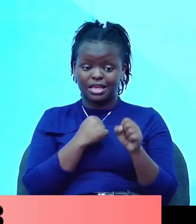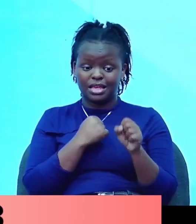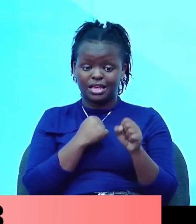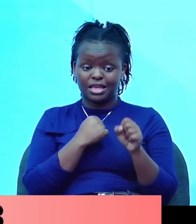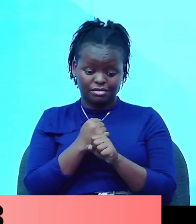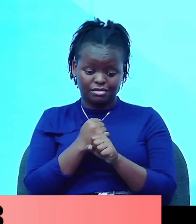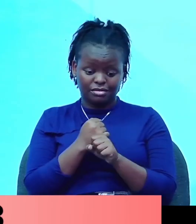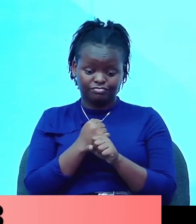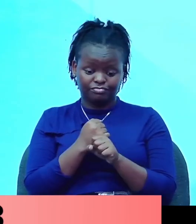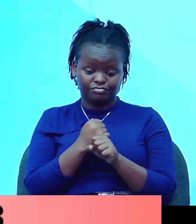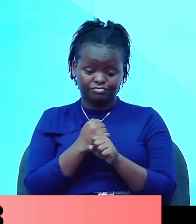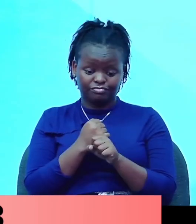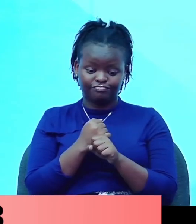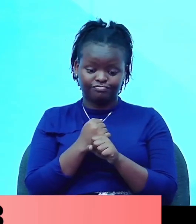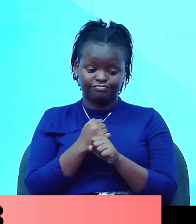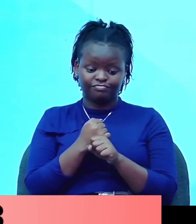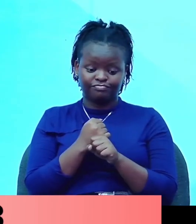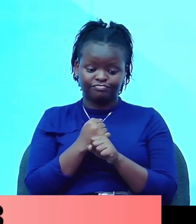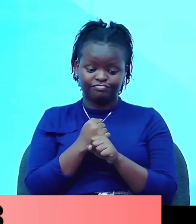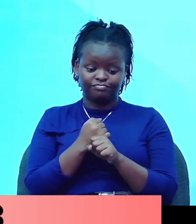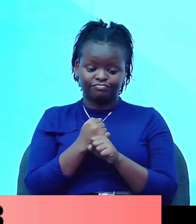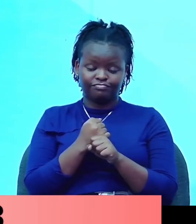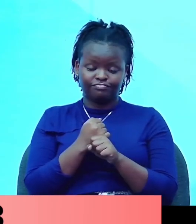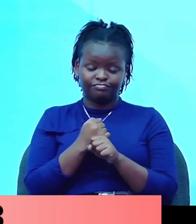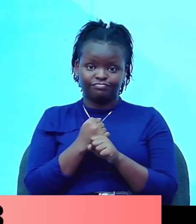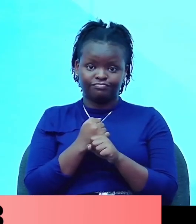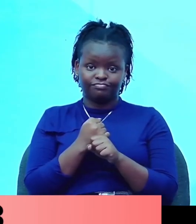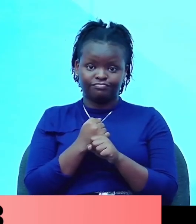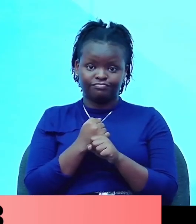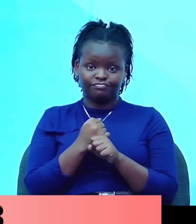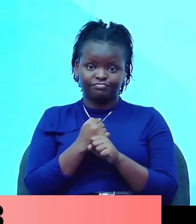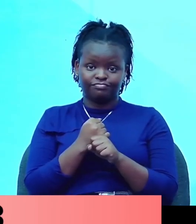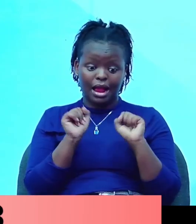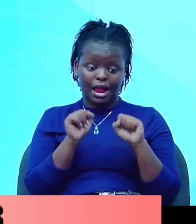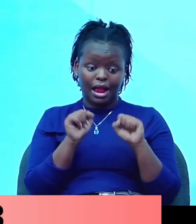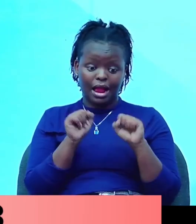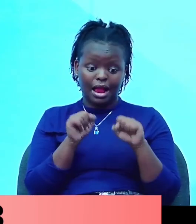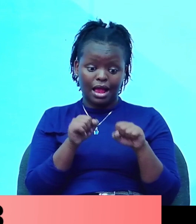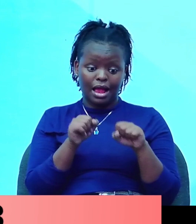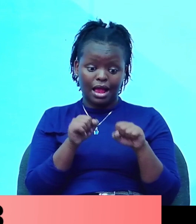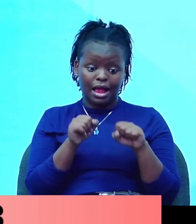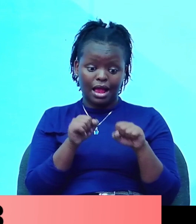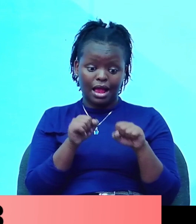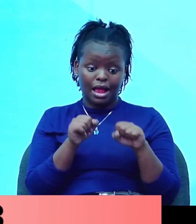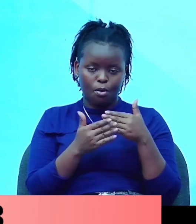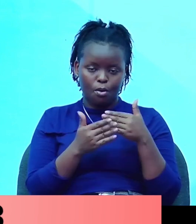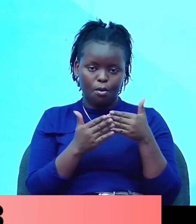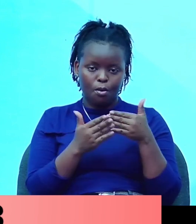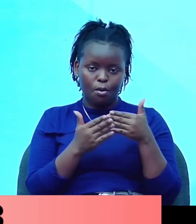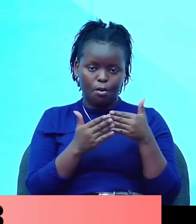consistency in saving could open real life experiences